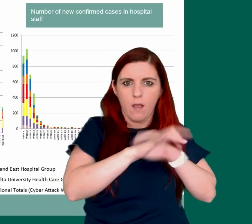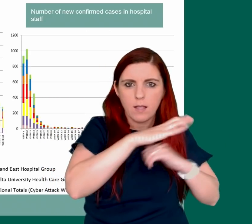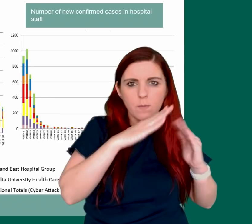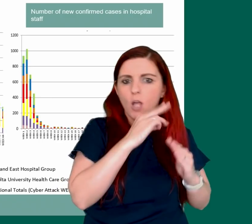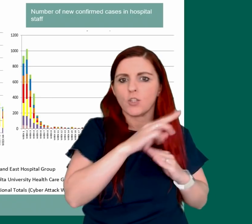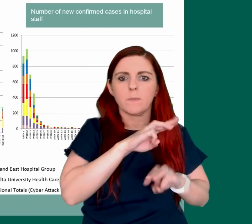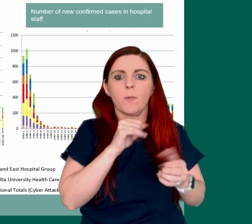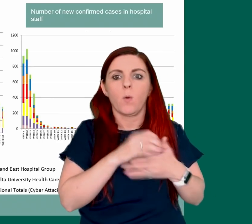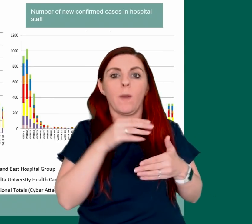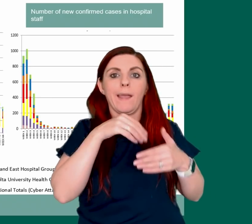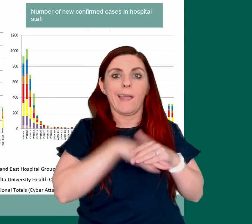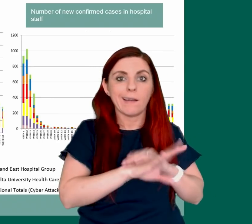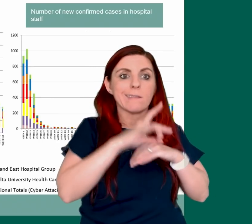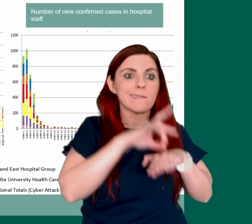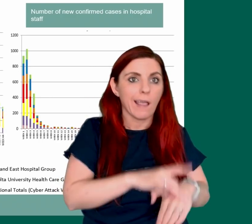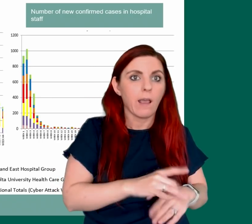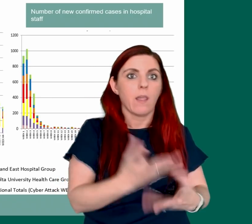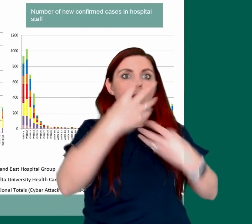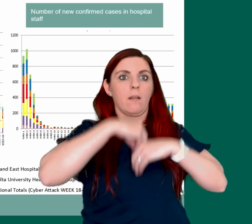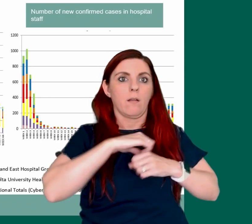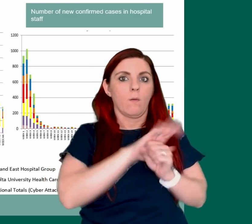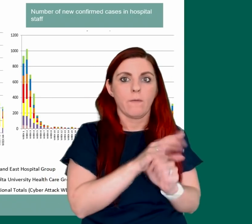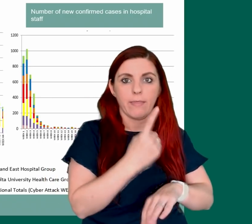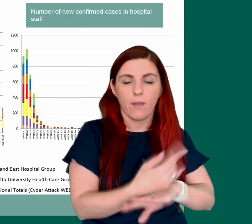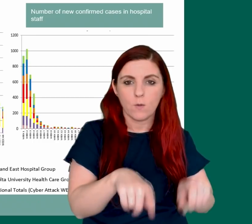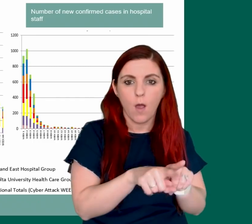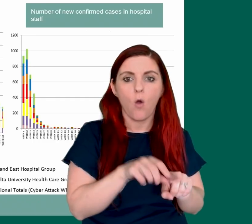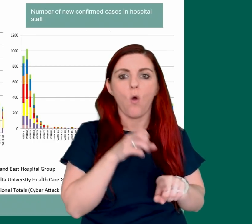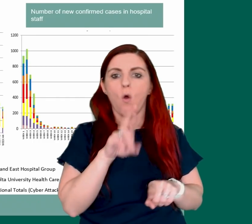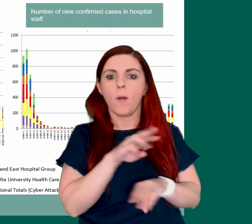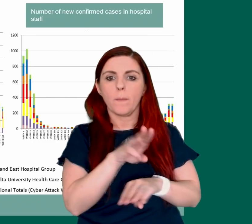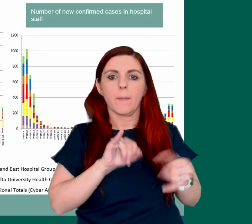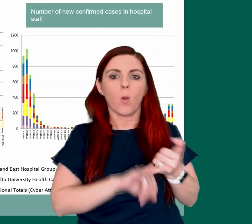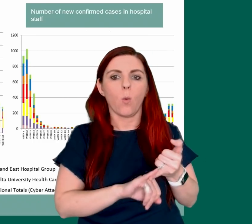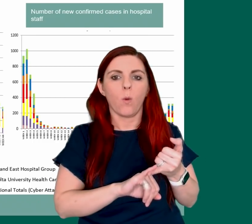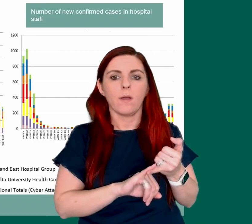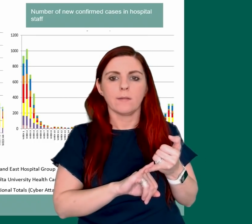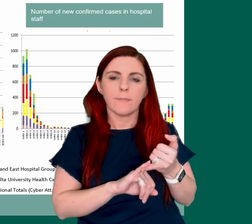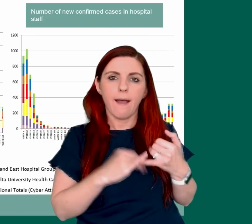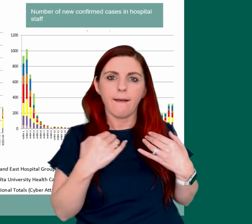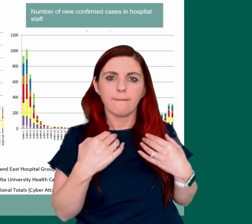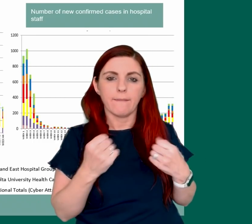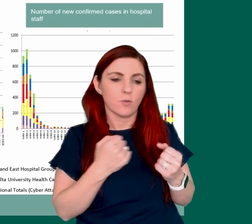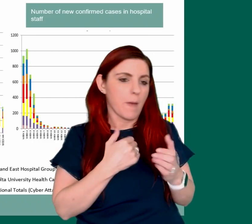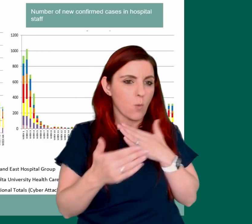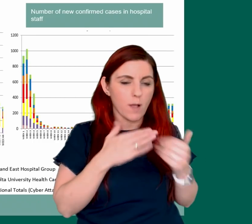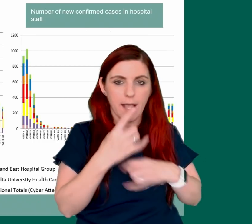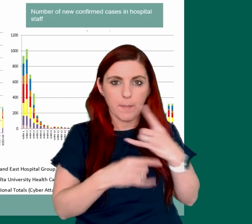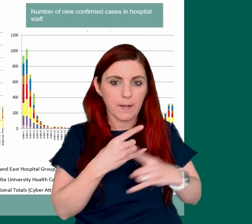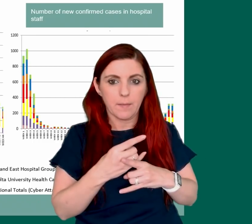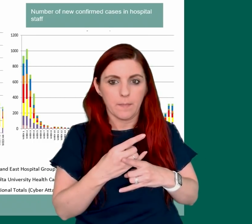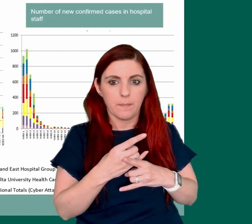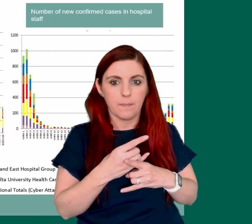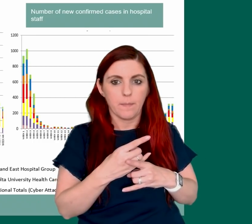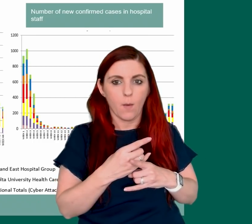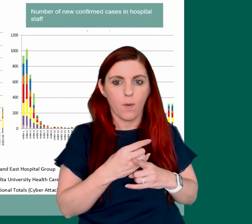coming in sick, widespread community transmission, but those people were coming into hospital. And despite all the efforts of our teams then, there was more